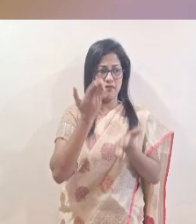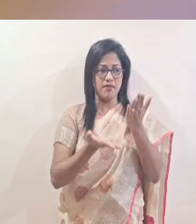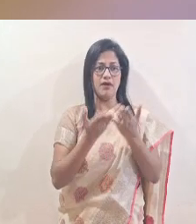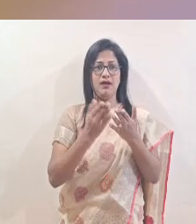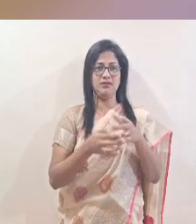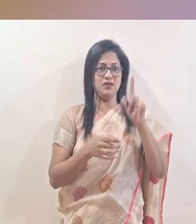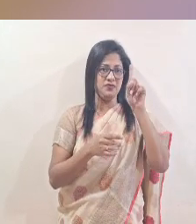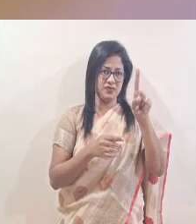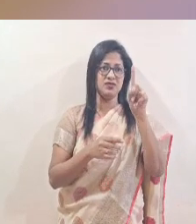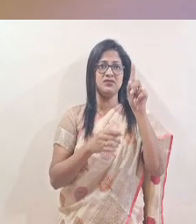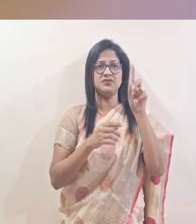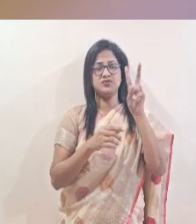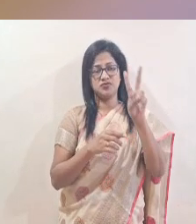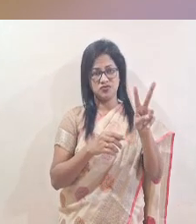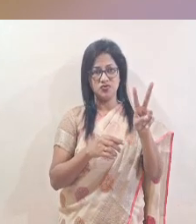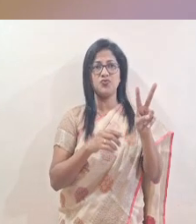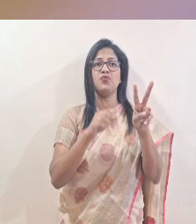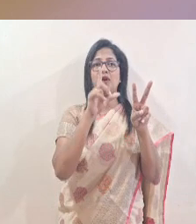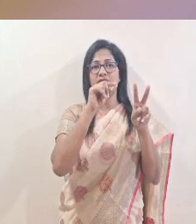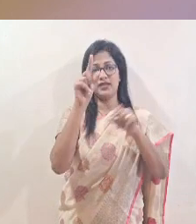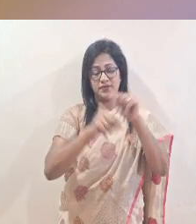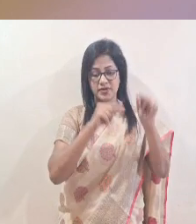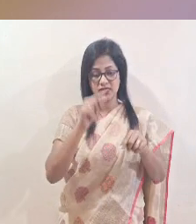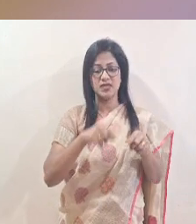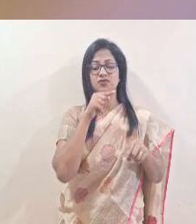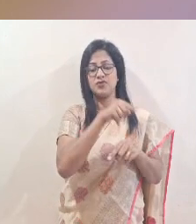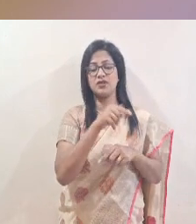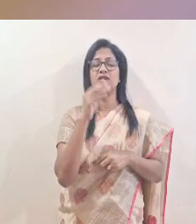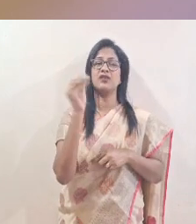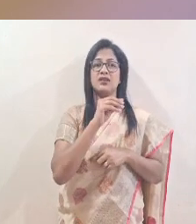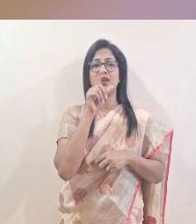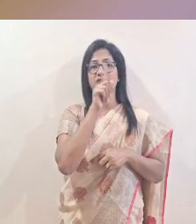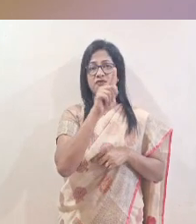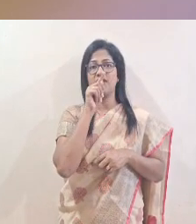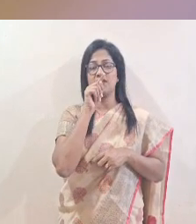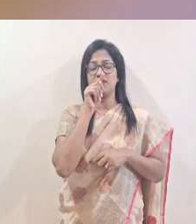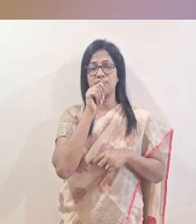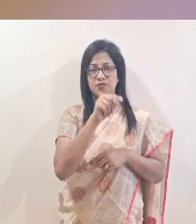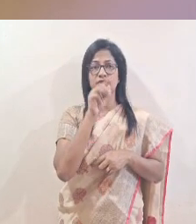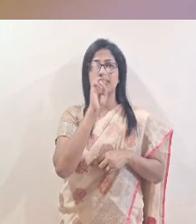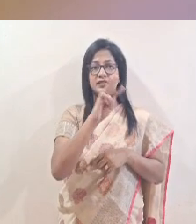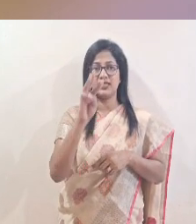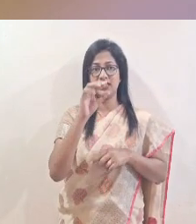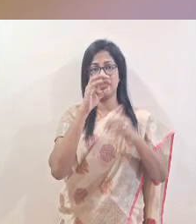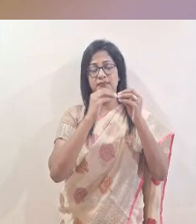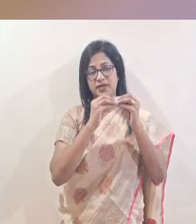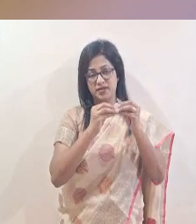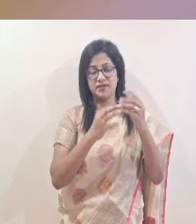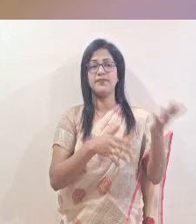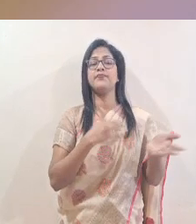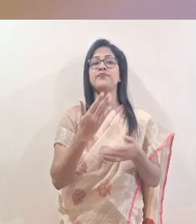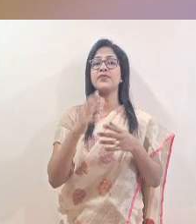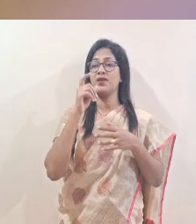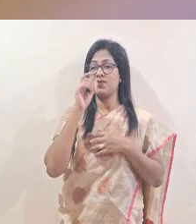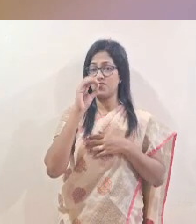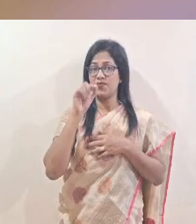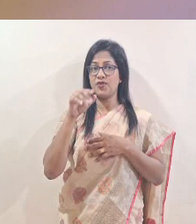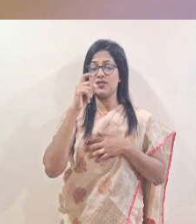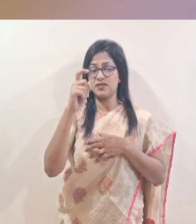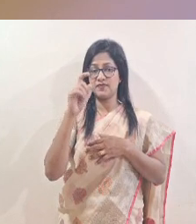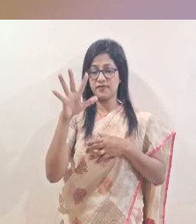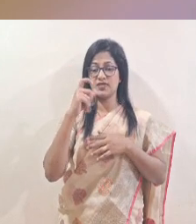of 1 to 100% coverage, it will be 1.33 beta. But if I see 0.75